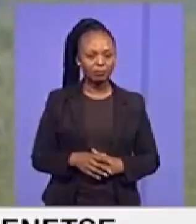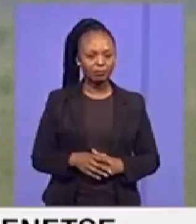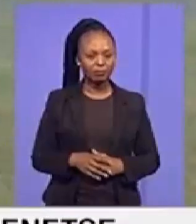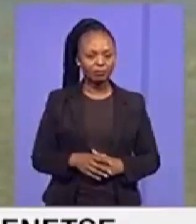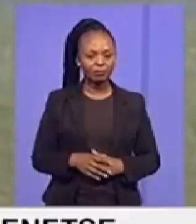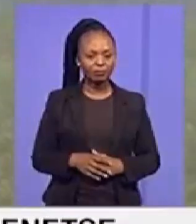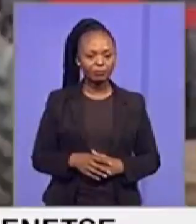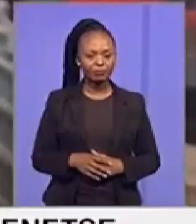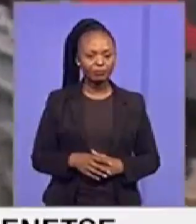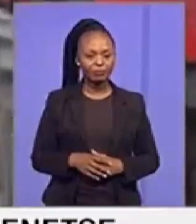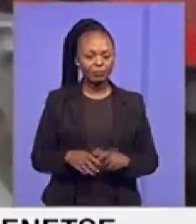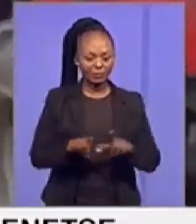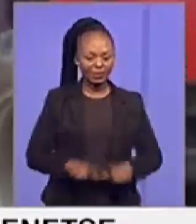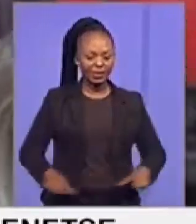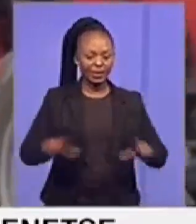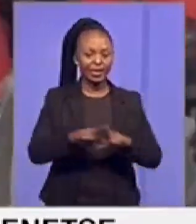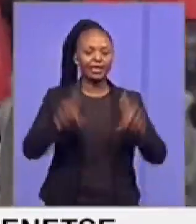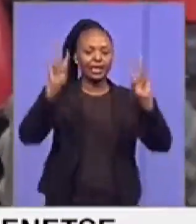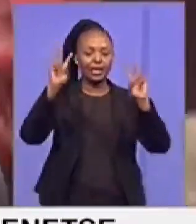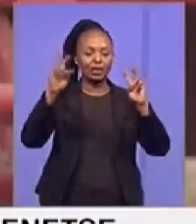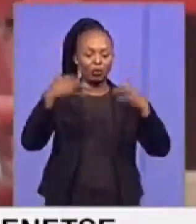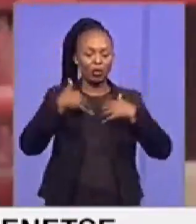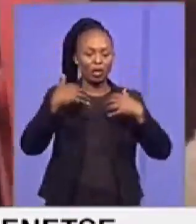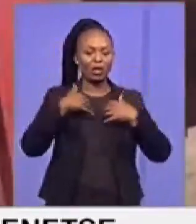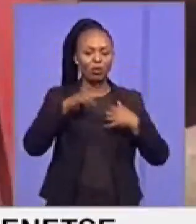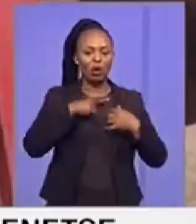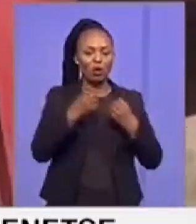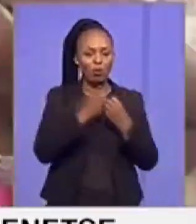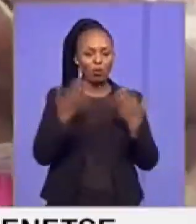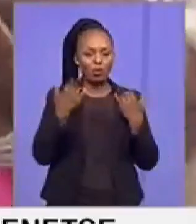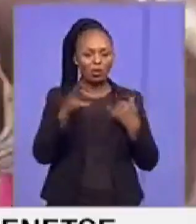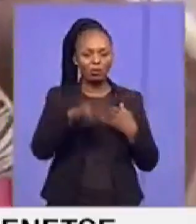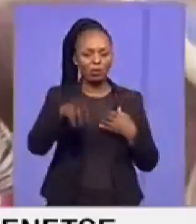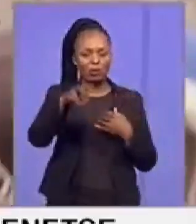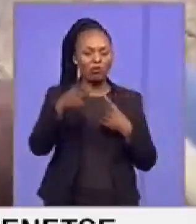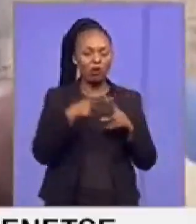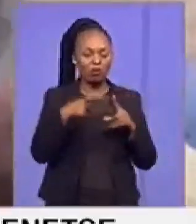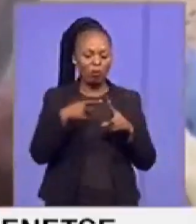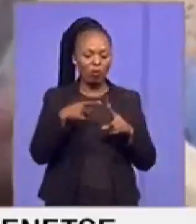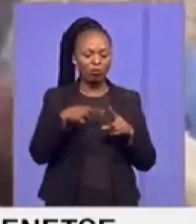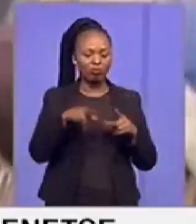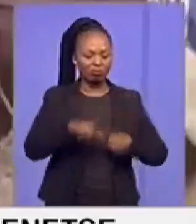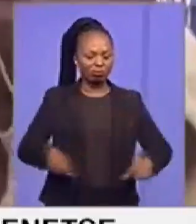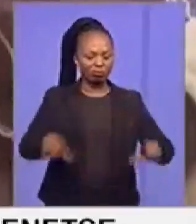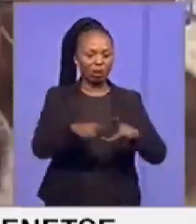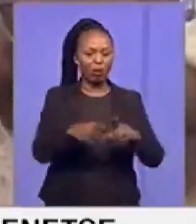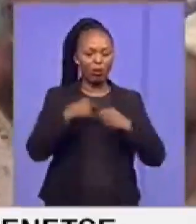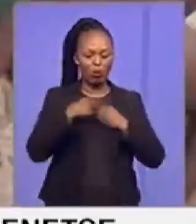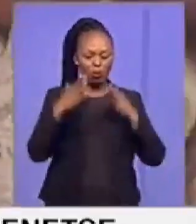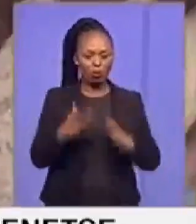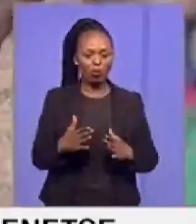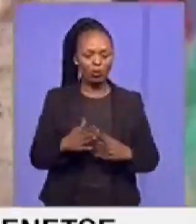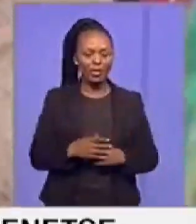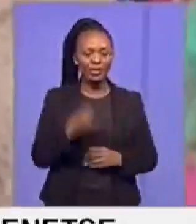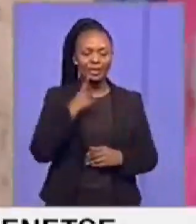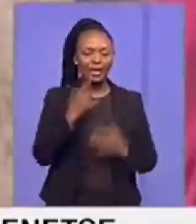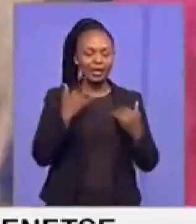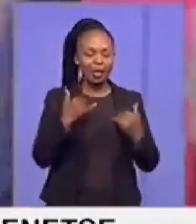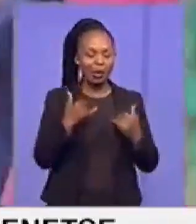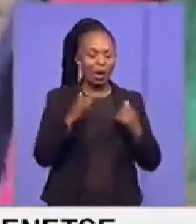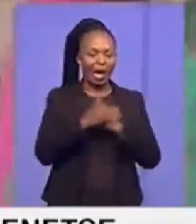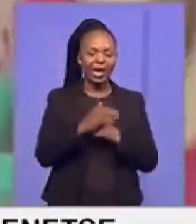Taba ya thuo ya mobu e hlokolotsi haholo ka ha dihwai tsa makgowa tsa Zimbabwe di re tseko ya tsona ya mobu ina le mabaka. There is nothing to